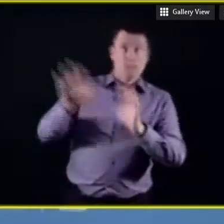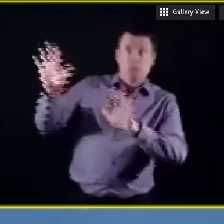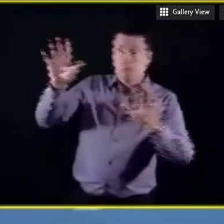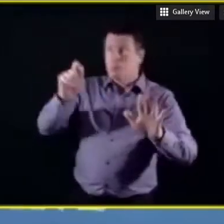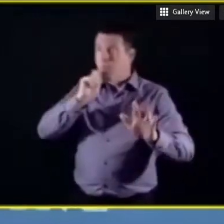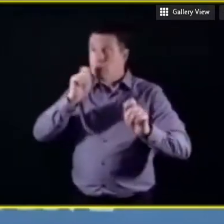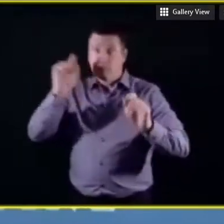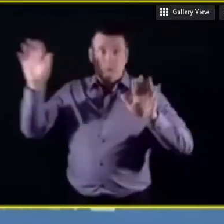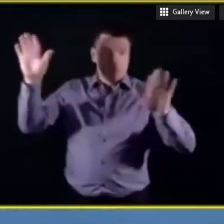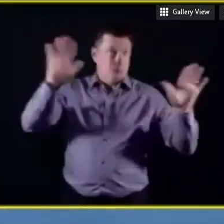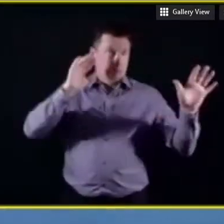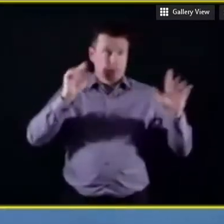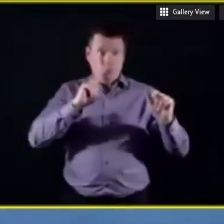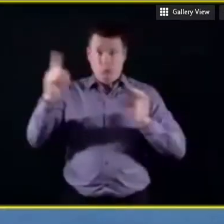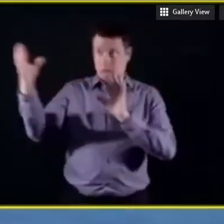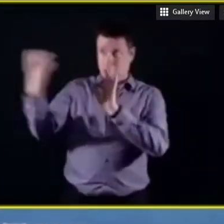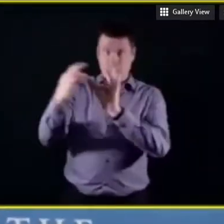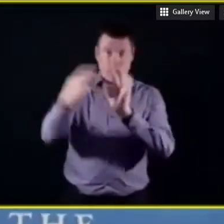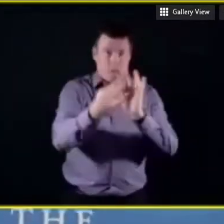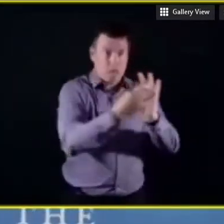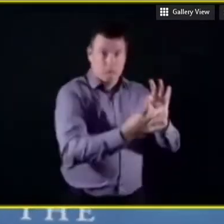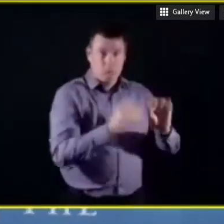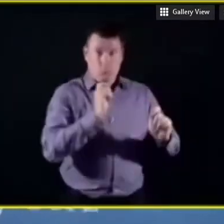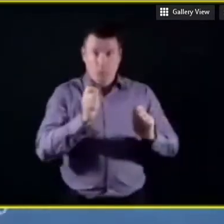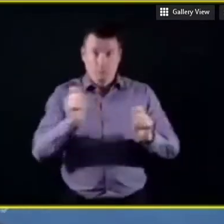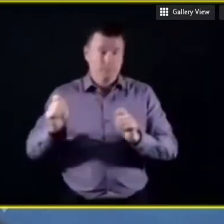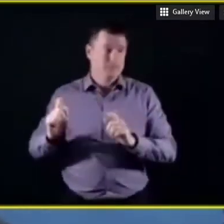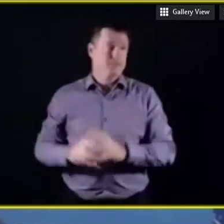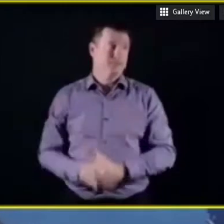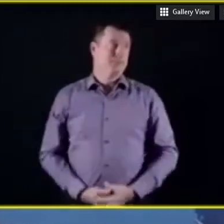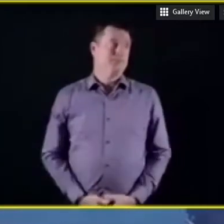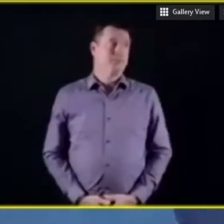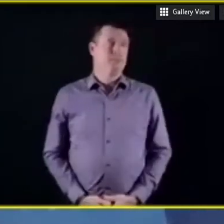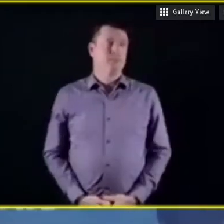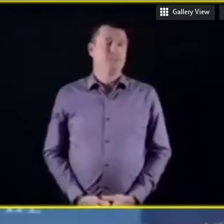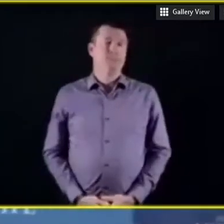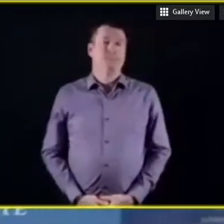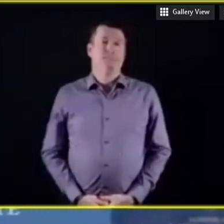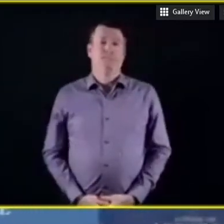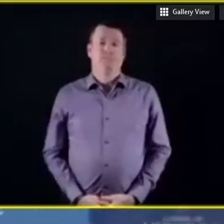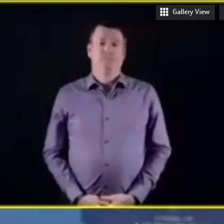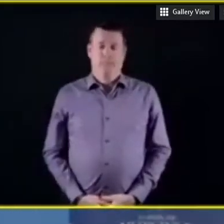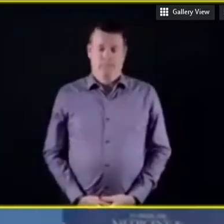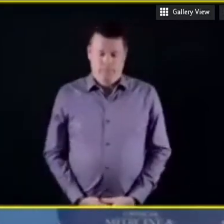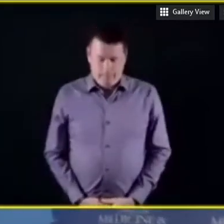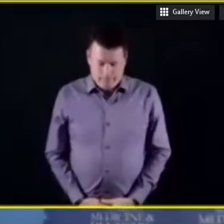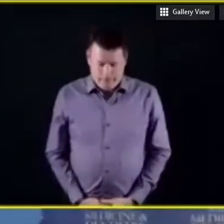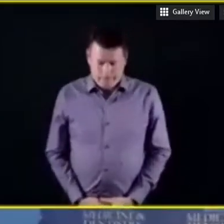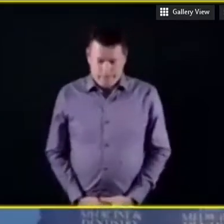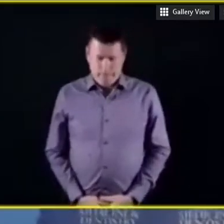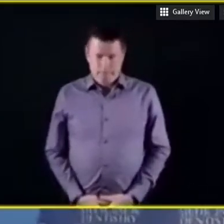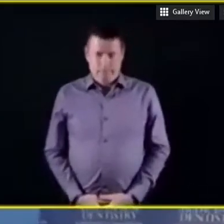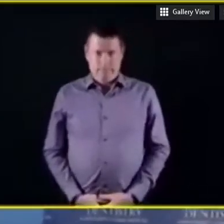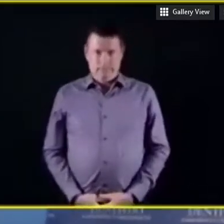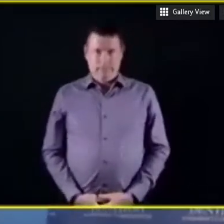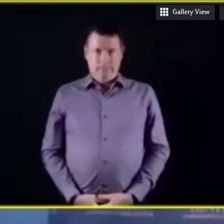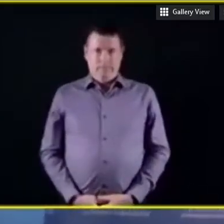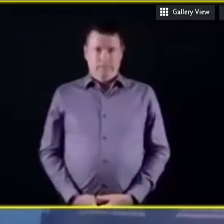if there are a reporter that would like to ask a question, and if not, for our friends at the TV stations, we can ask the questions ourselves.